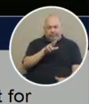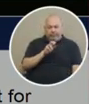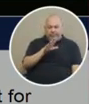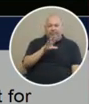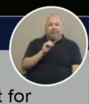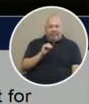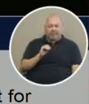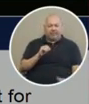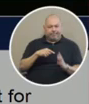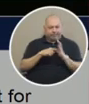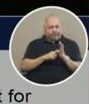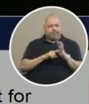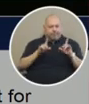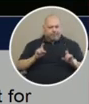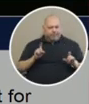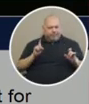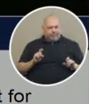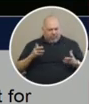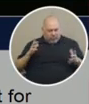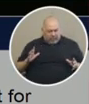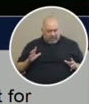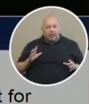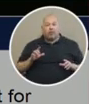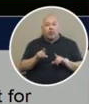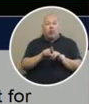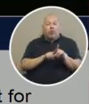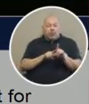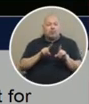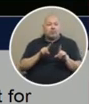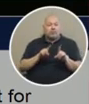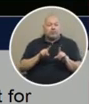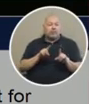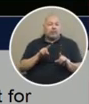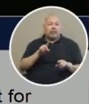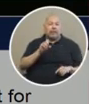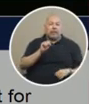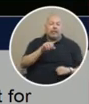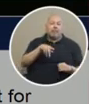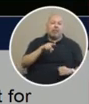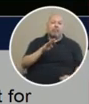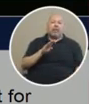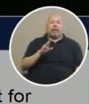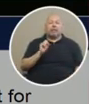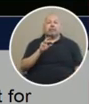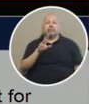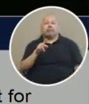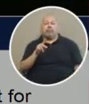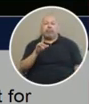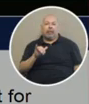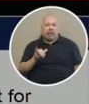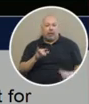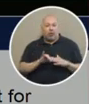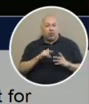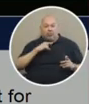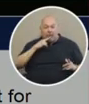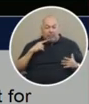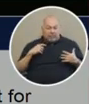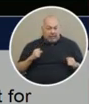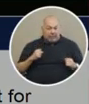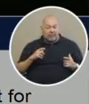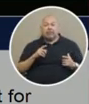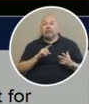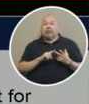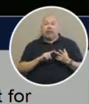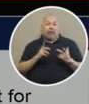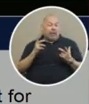350. They're also responsible for the PPE and supply chain. The PPE needs assessment for not only for public safety and hospitals,